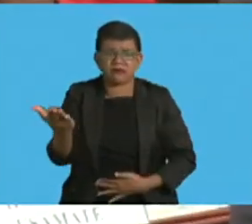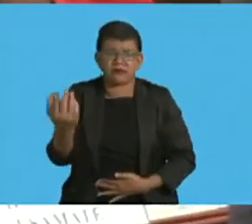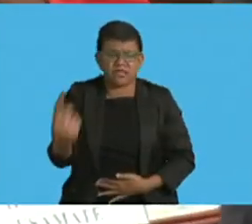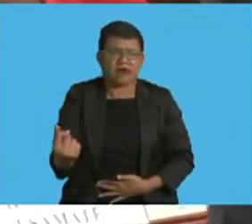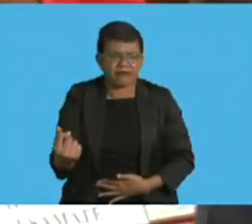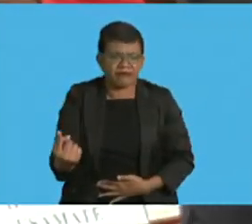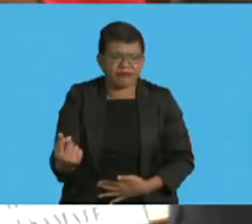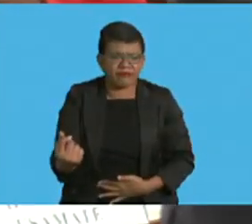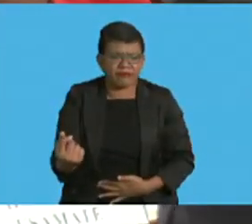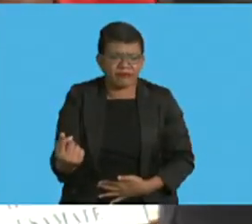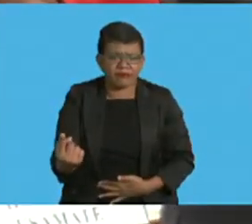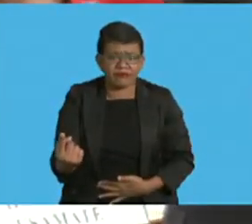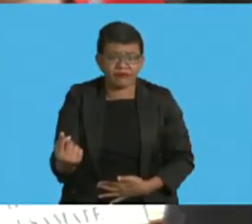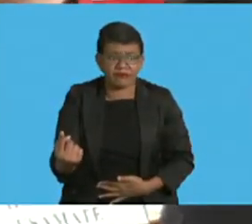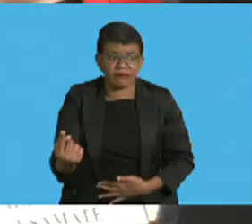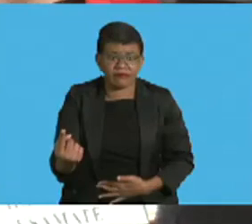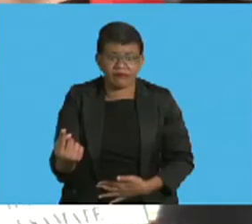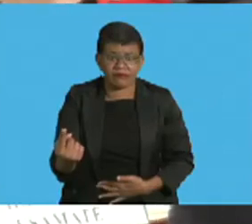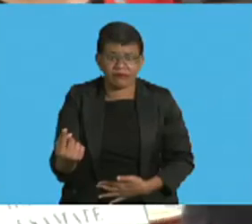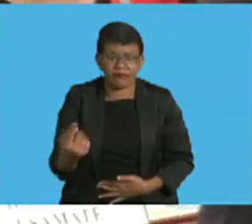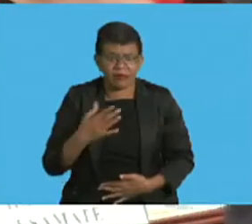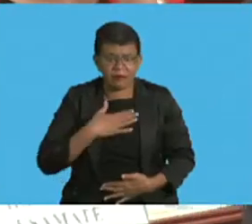good sign in any, it's a good sign.